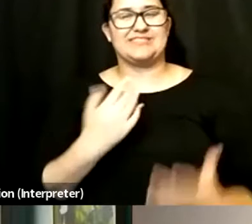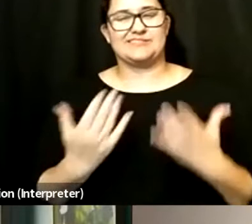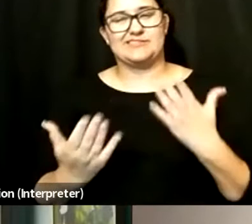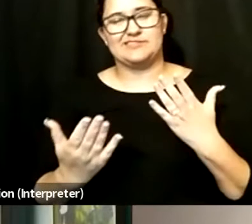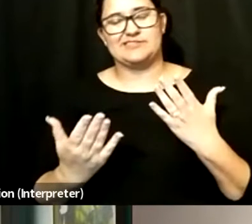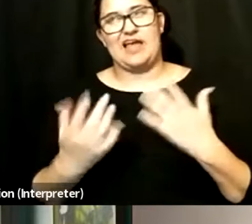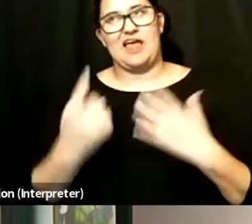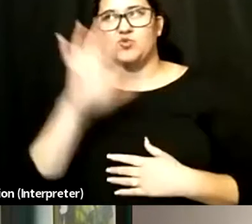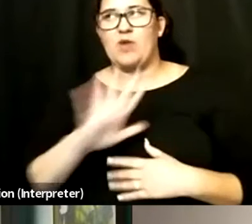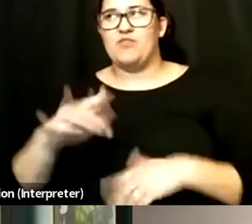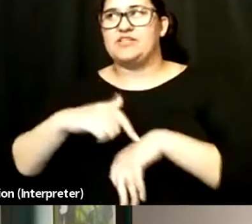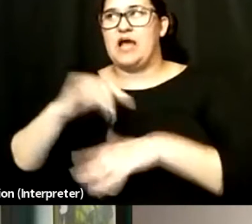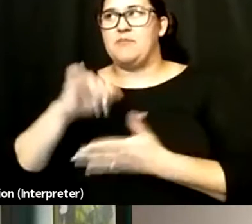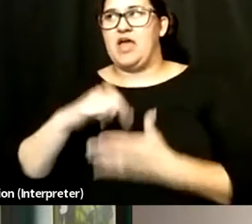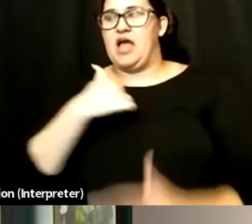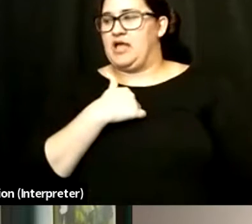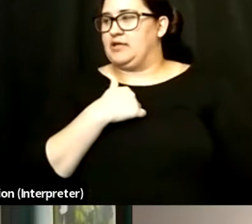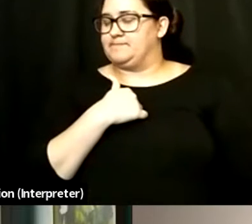that uh,